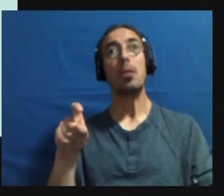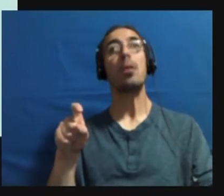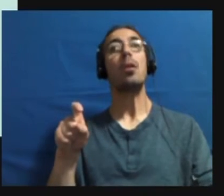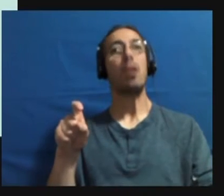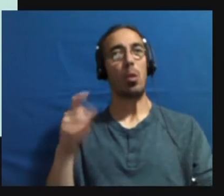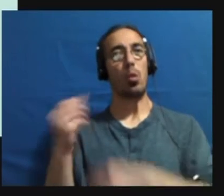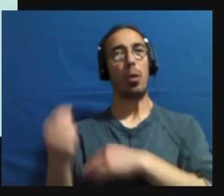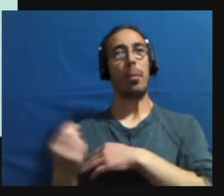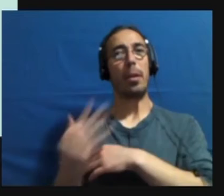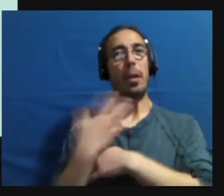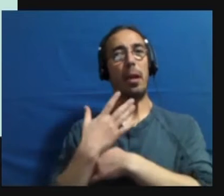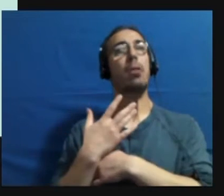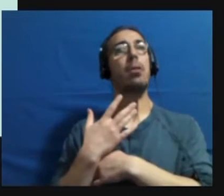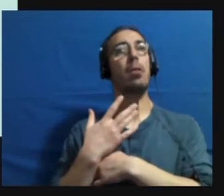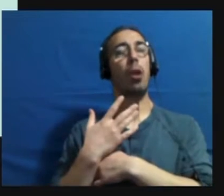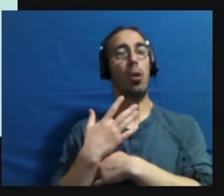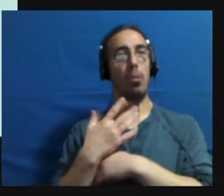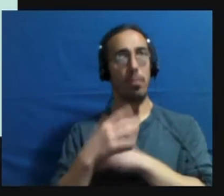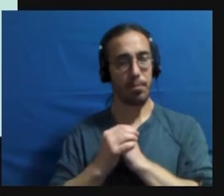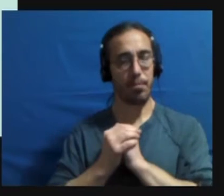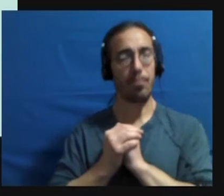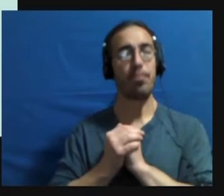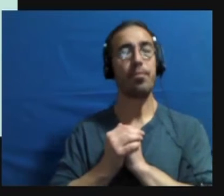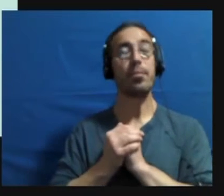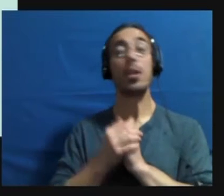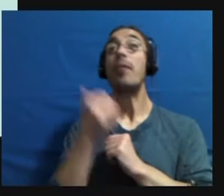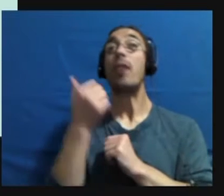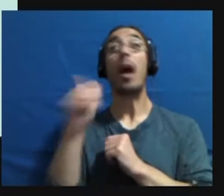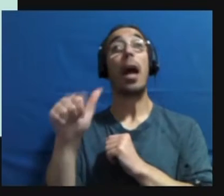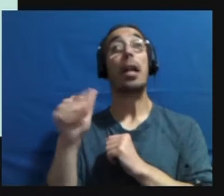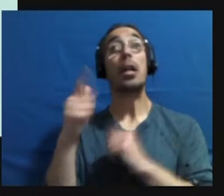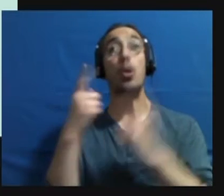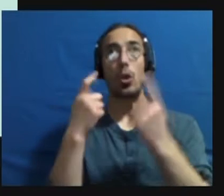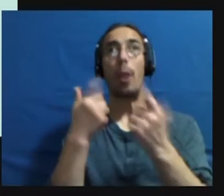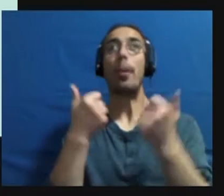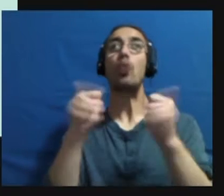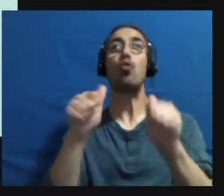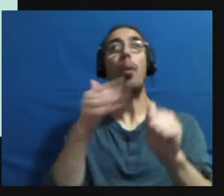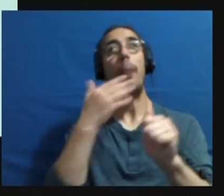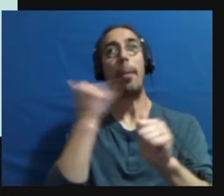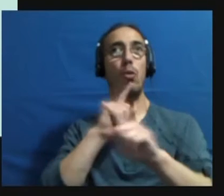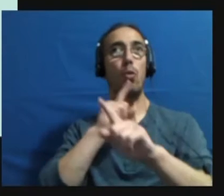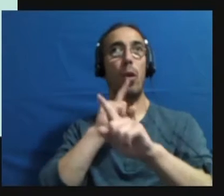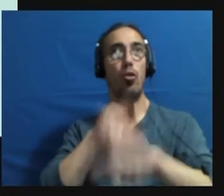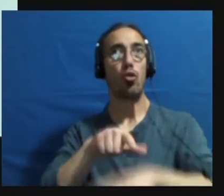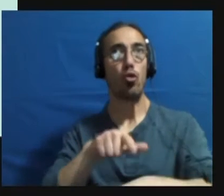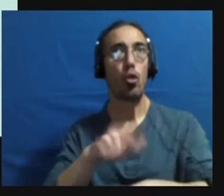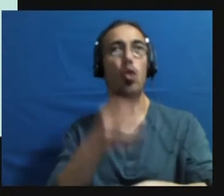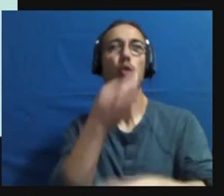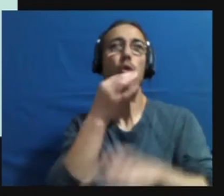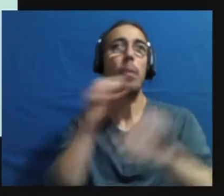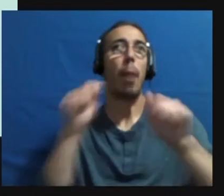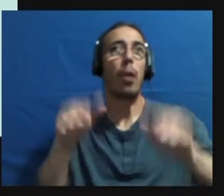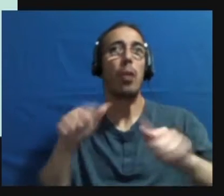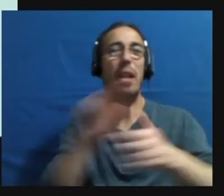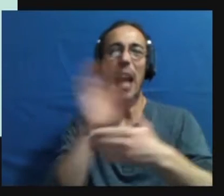at Q&A time. So any questions you have, I'll do my best to get to them at the end of the